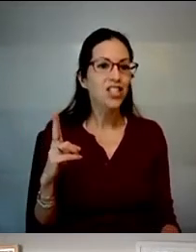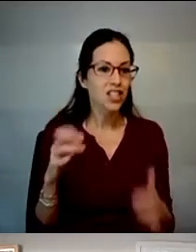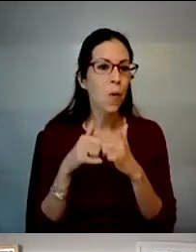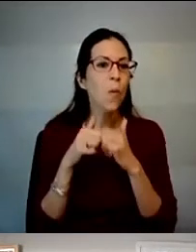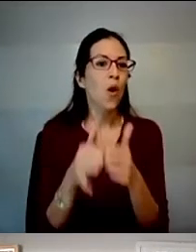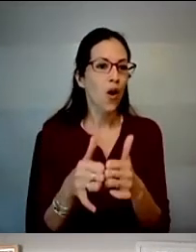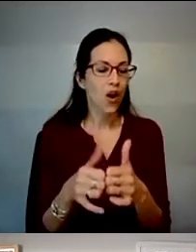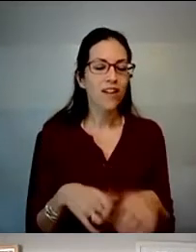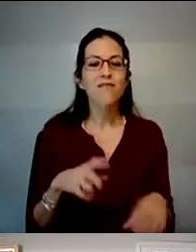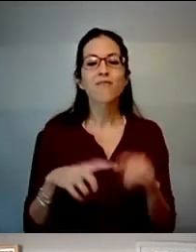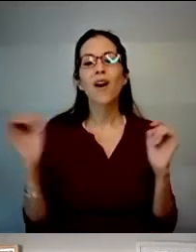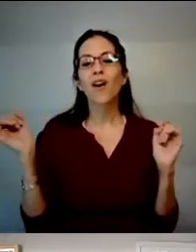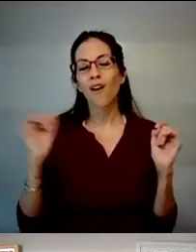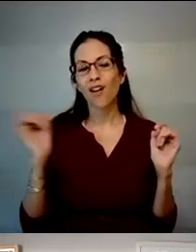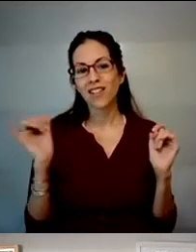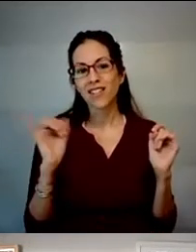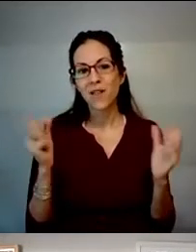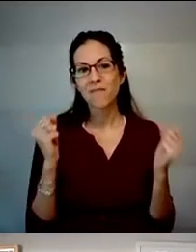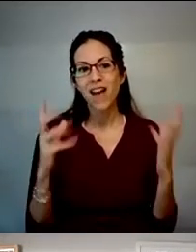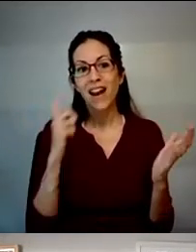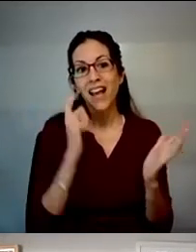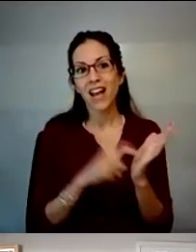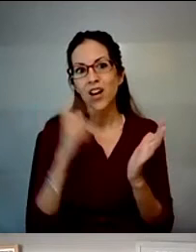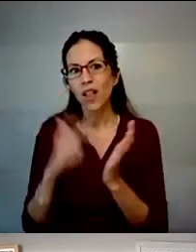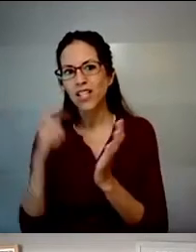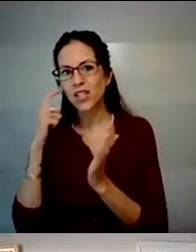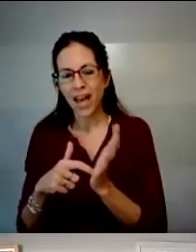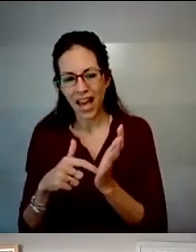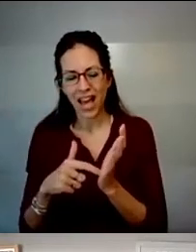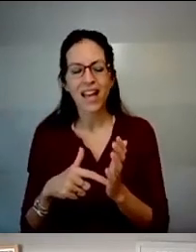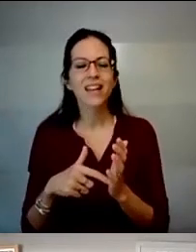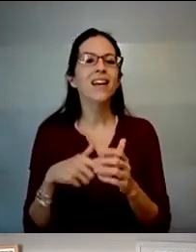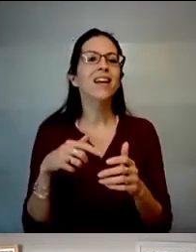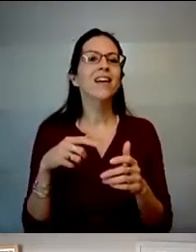also a lot of acknowledgement and press